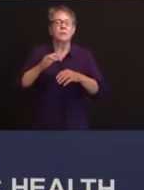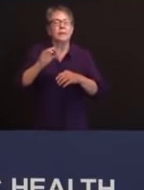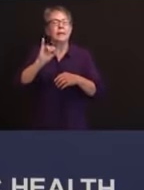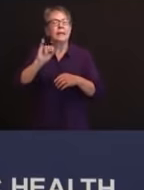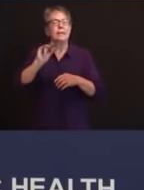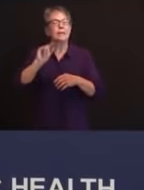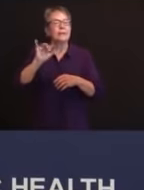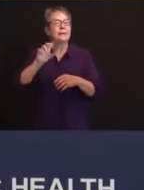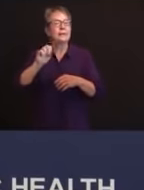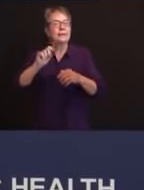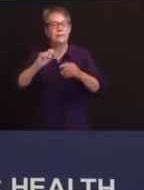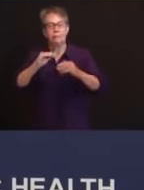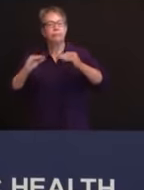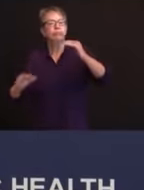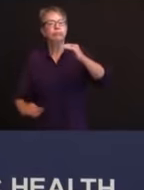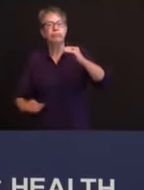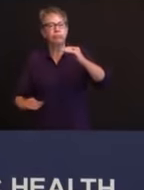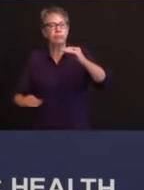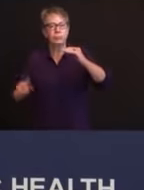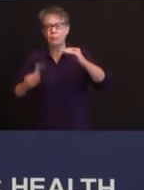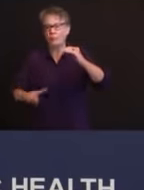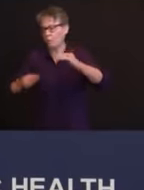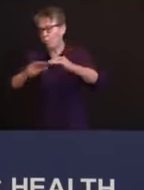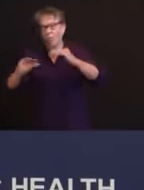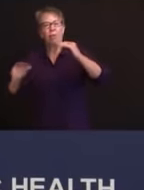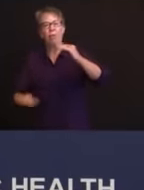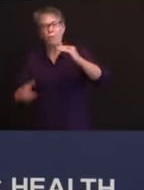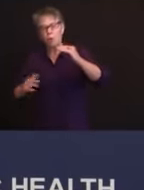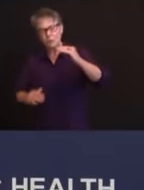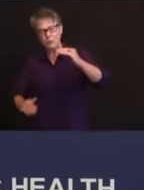to Nikita and then come back down front.